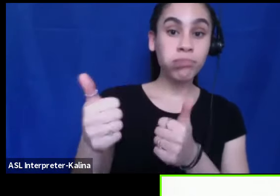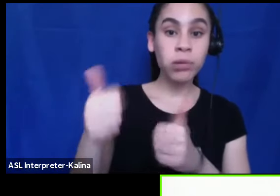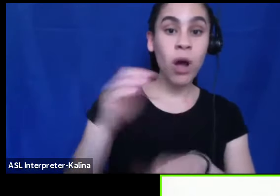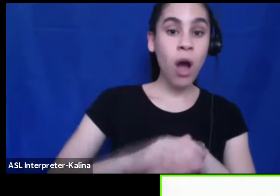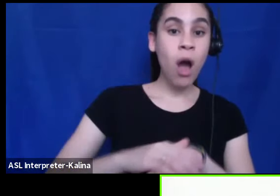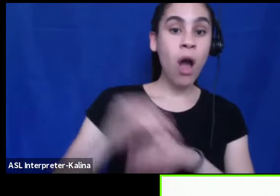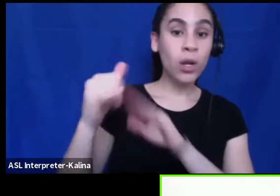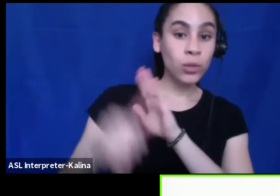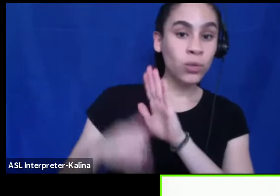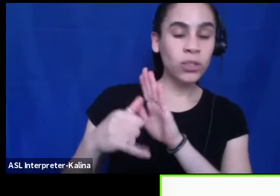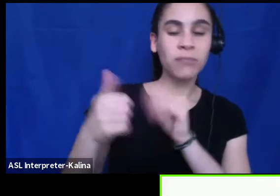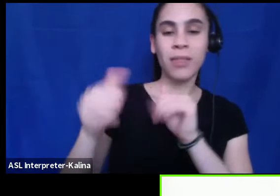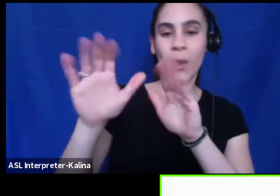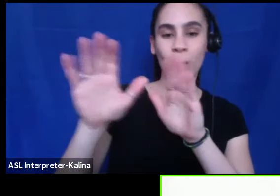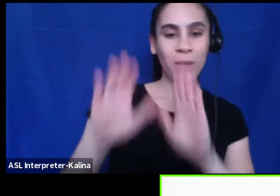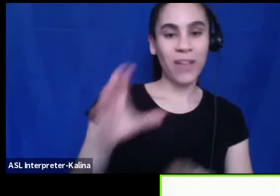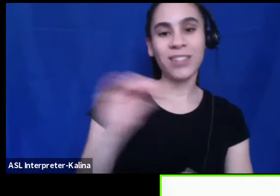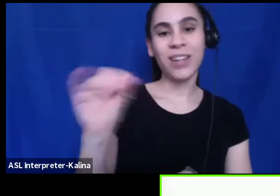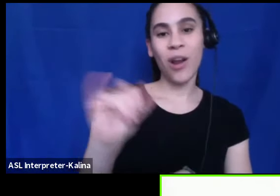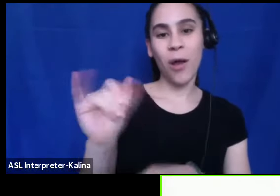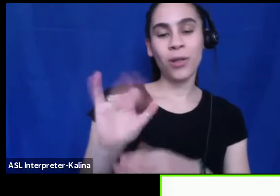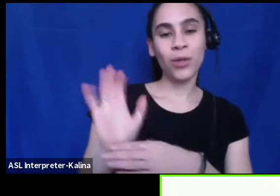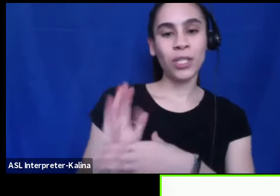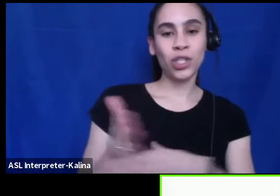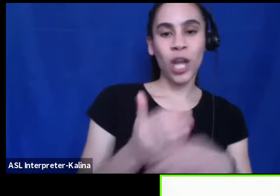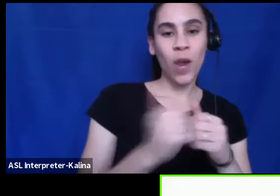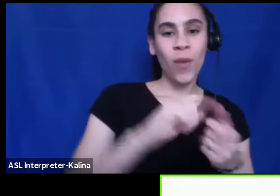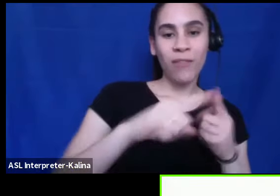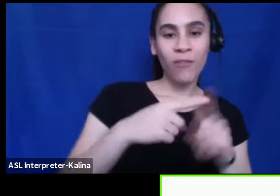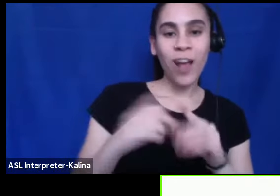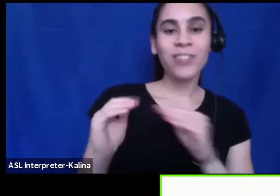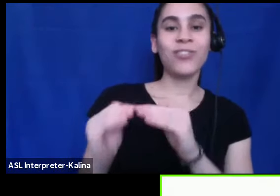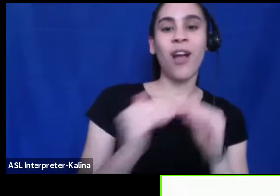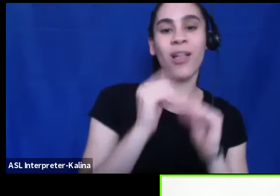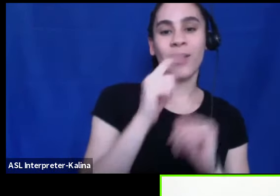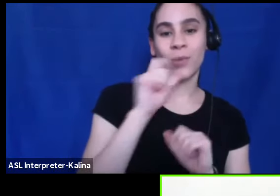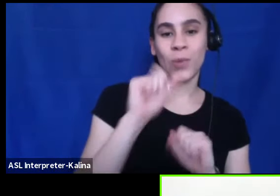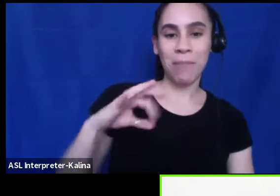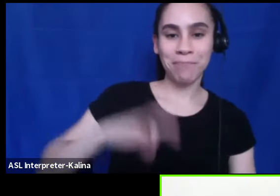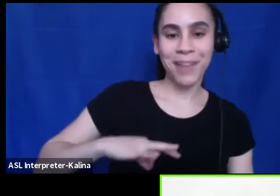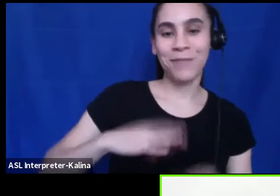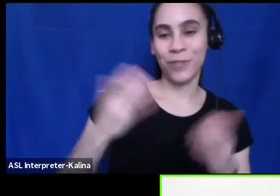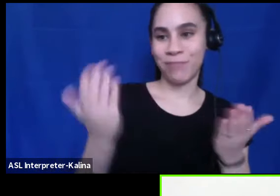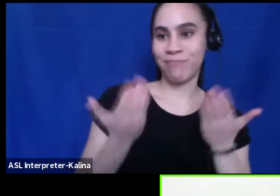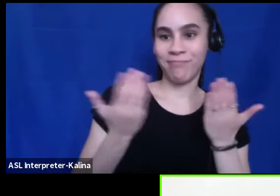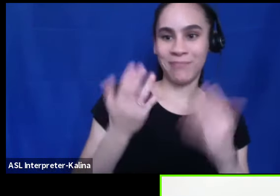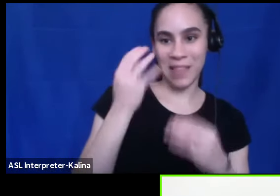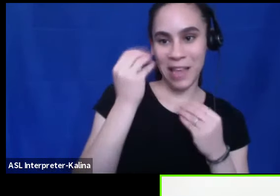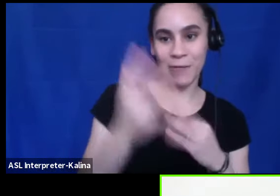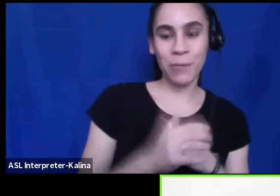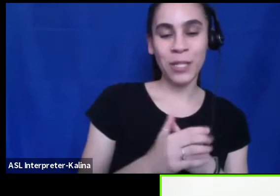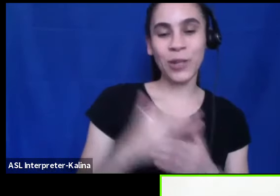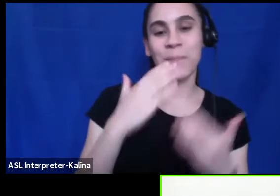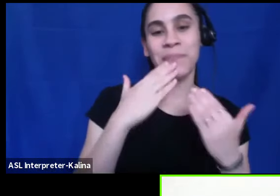And share this with friends and colleagues that could use this information. Thanks